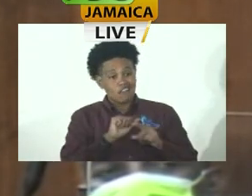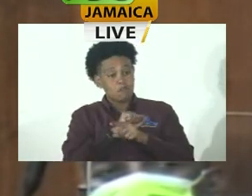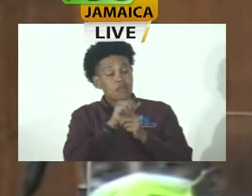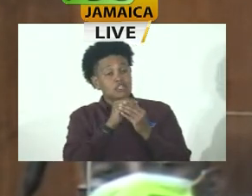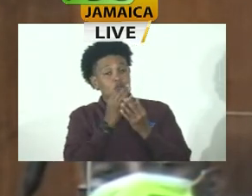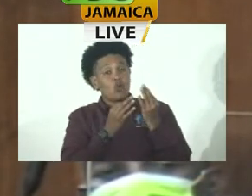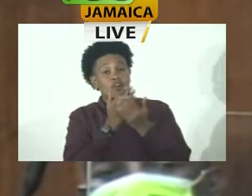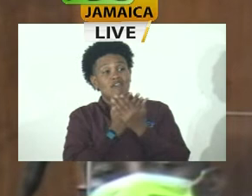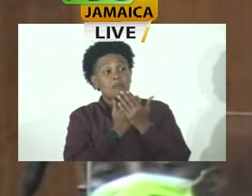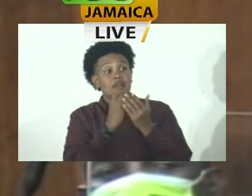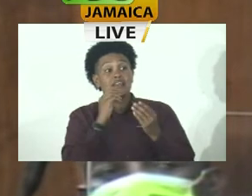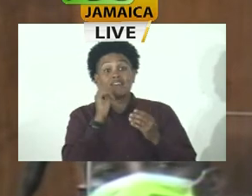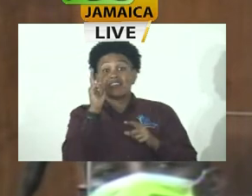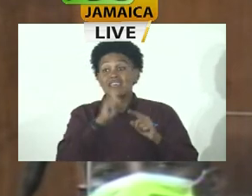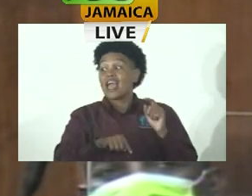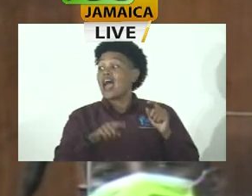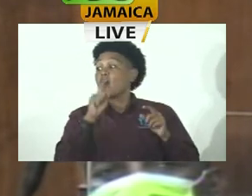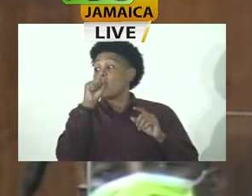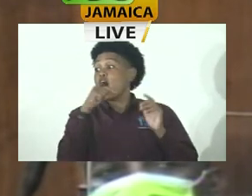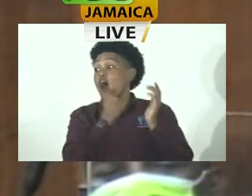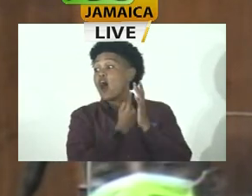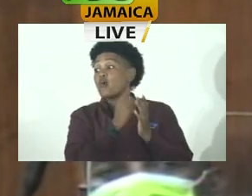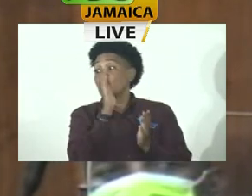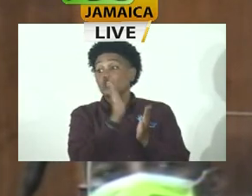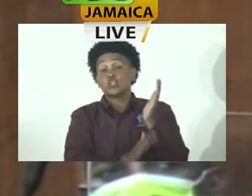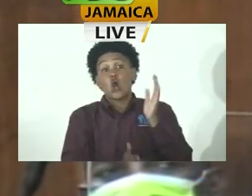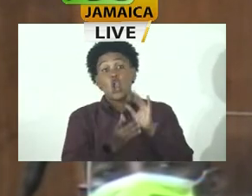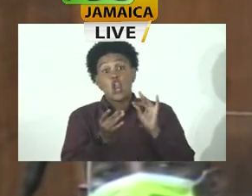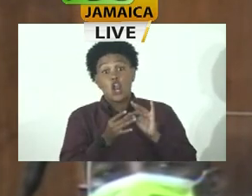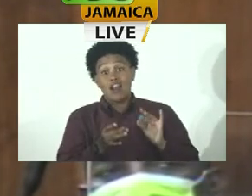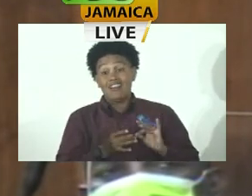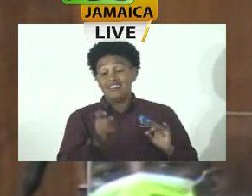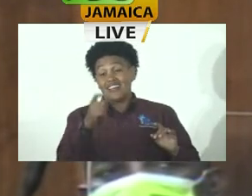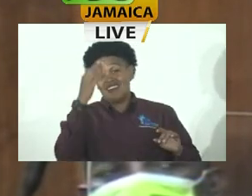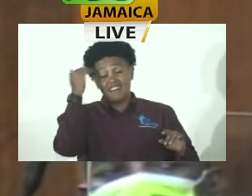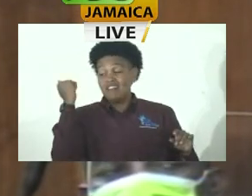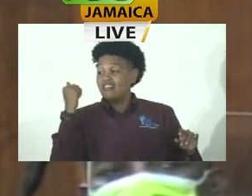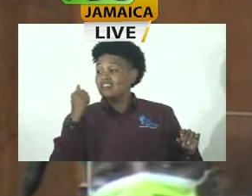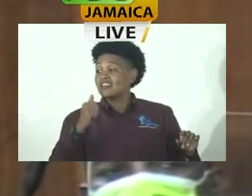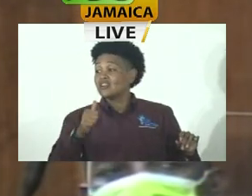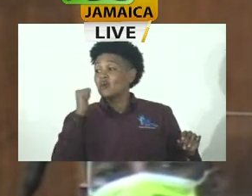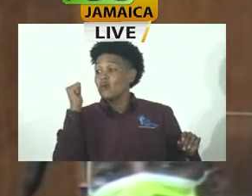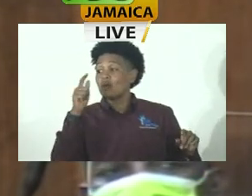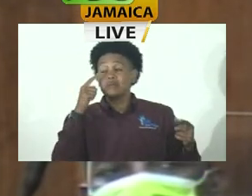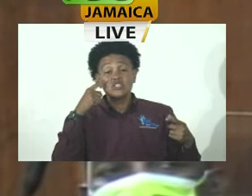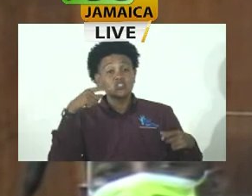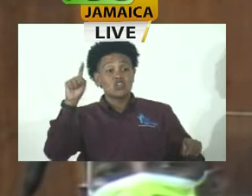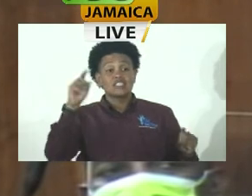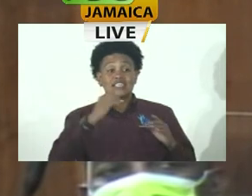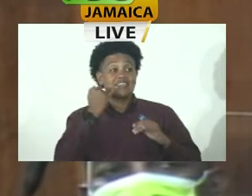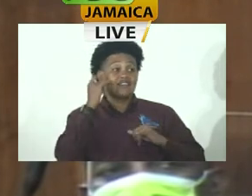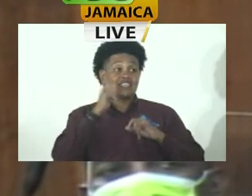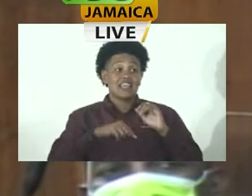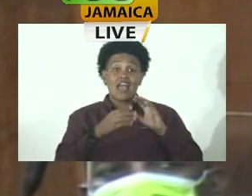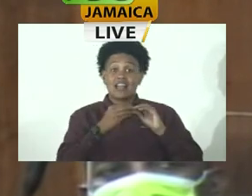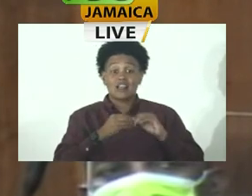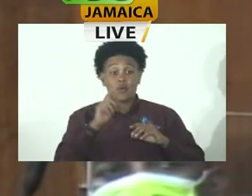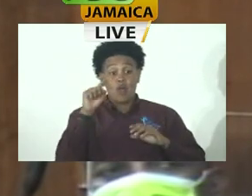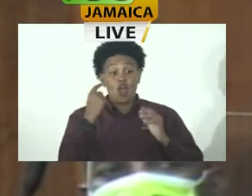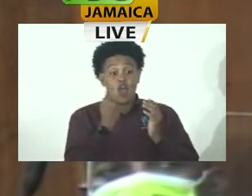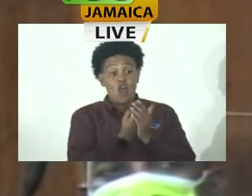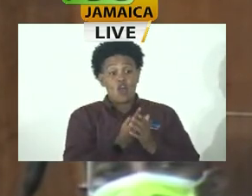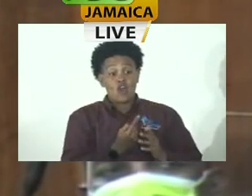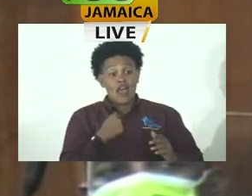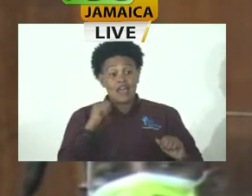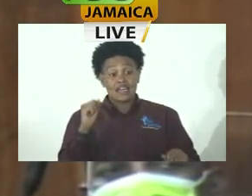have a good case within an hour you can forget it the likelihood is that you won't be successful and i can say madam speaker as